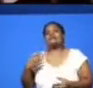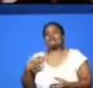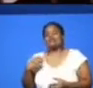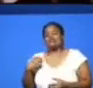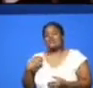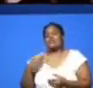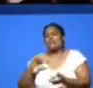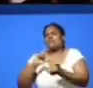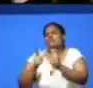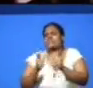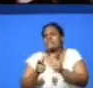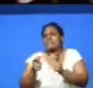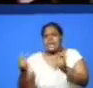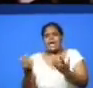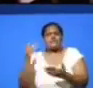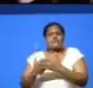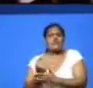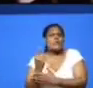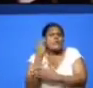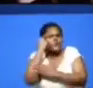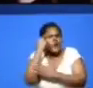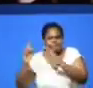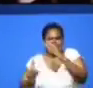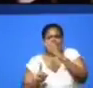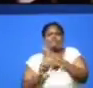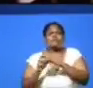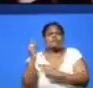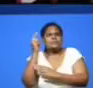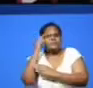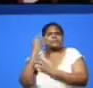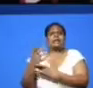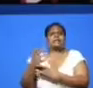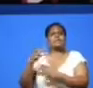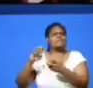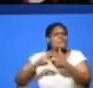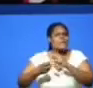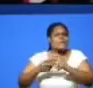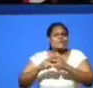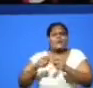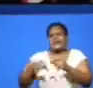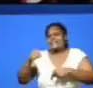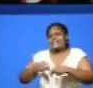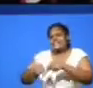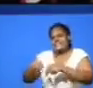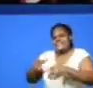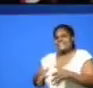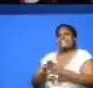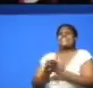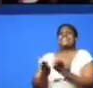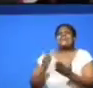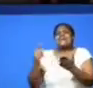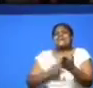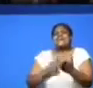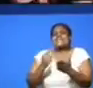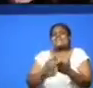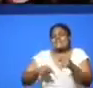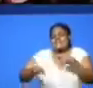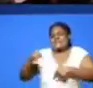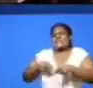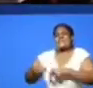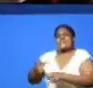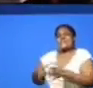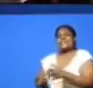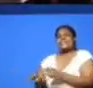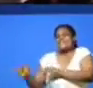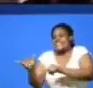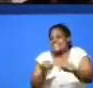that shirt, a new thought came to my mind on this issue of backsliding. Sometimes we think of backsliders just